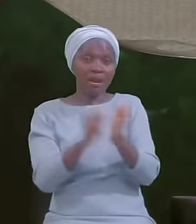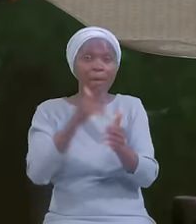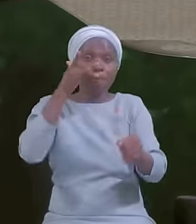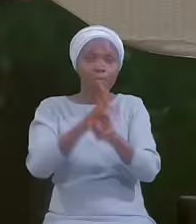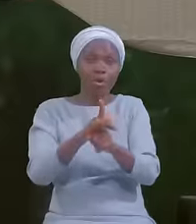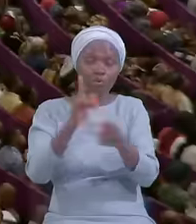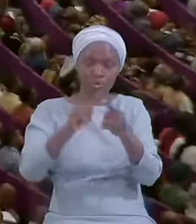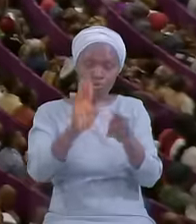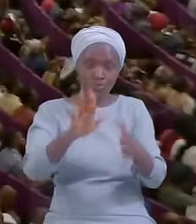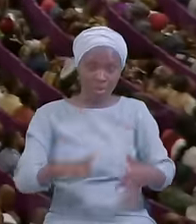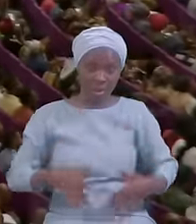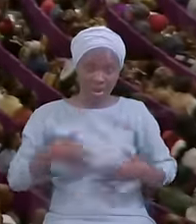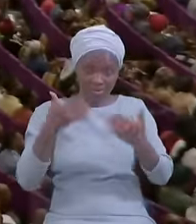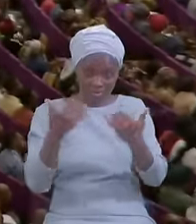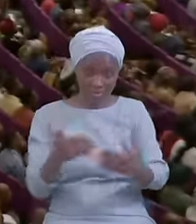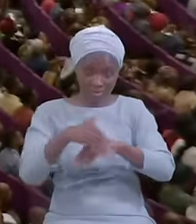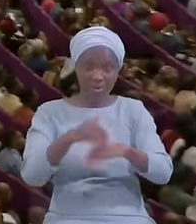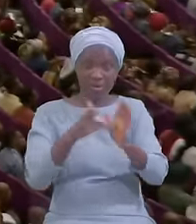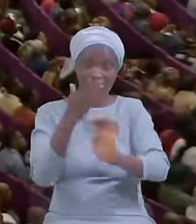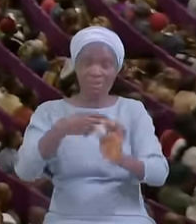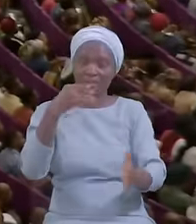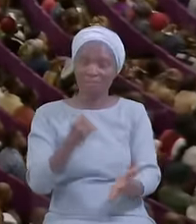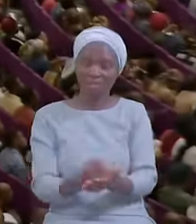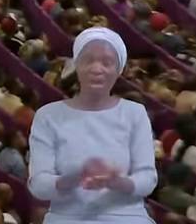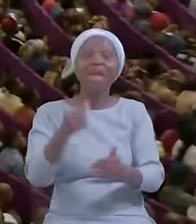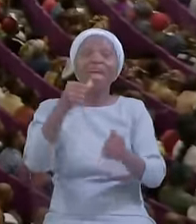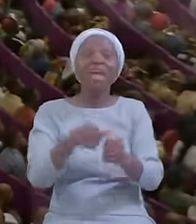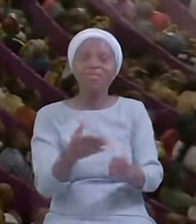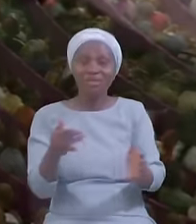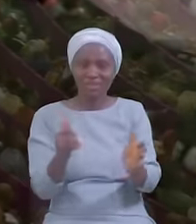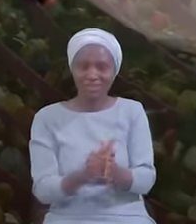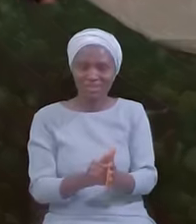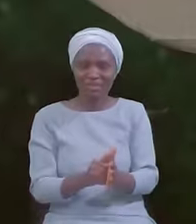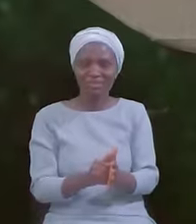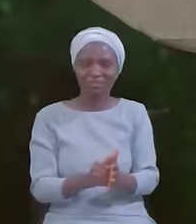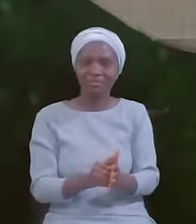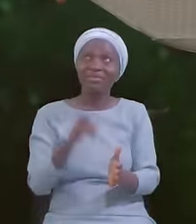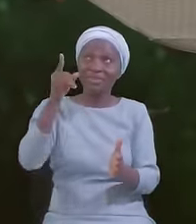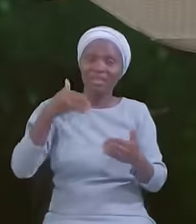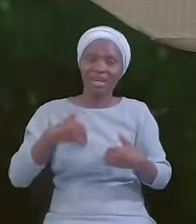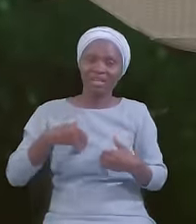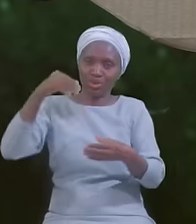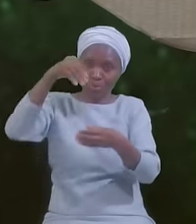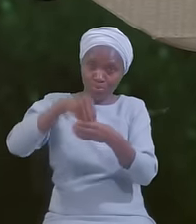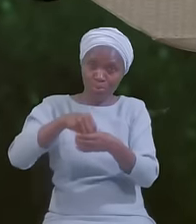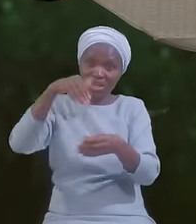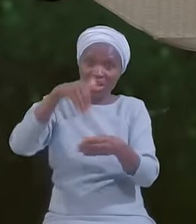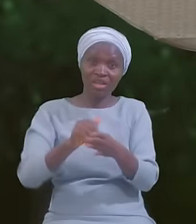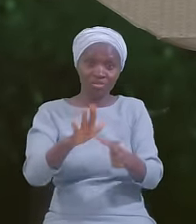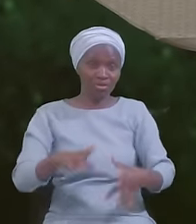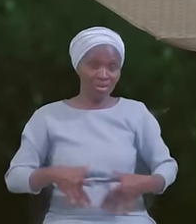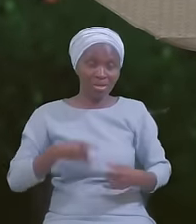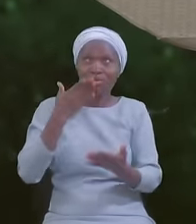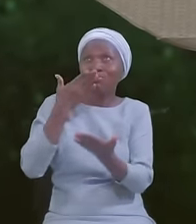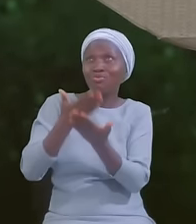in Jesus' name. Everything he has injected into your life, the goodness of God,